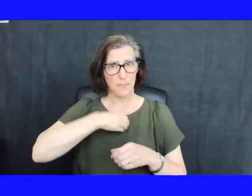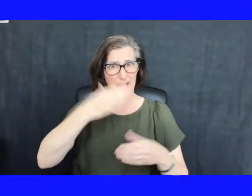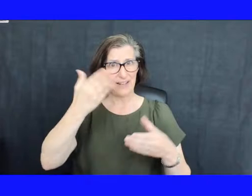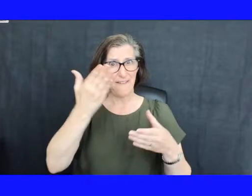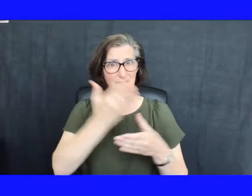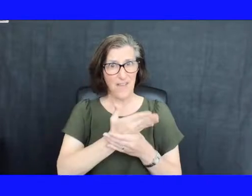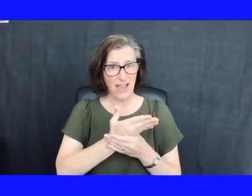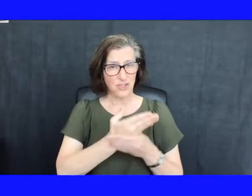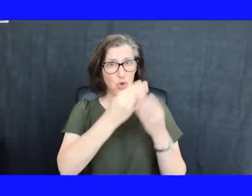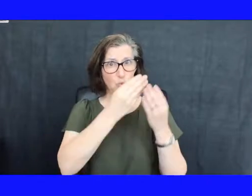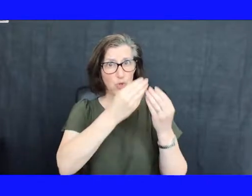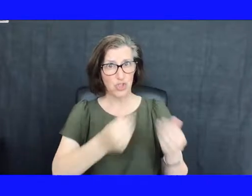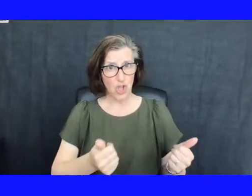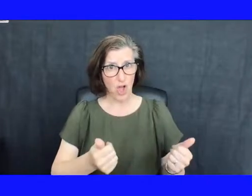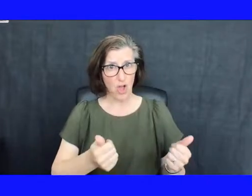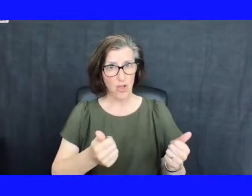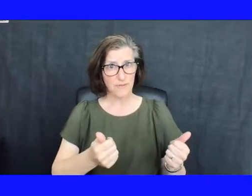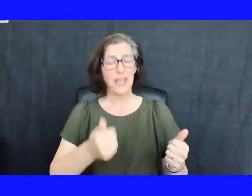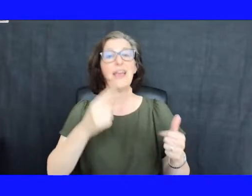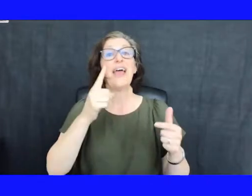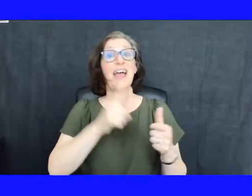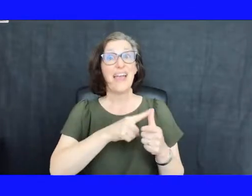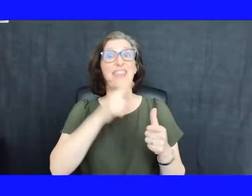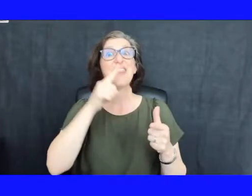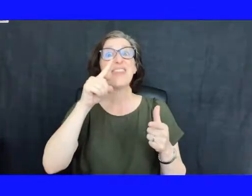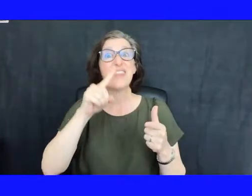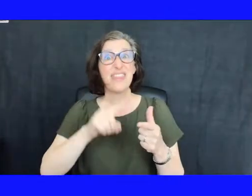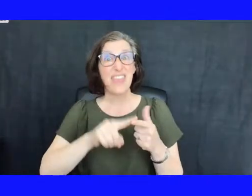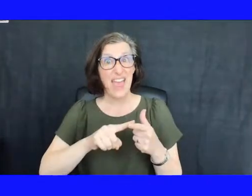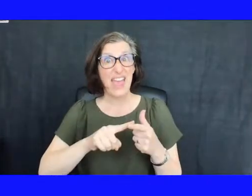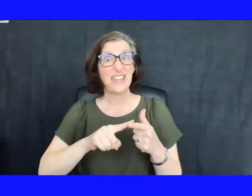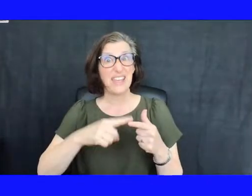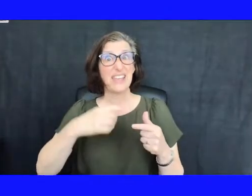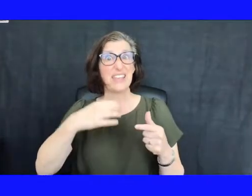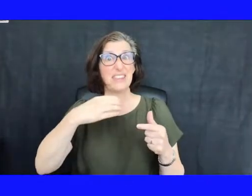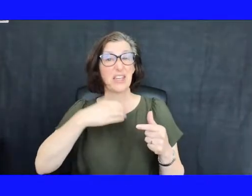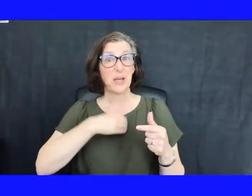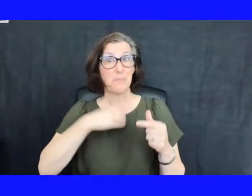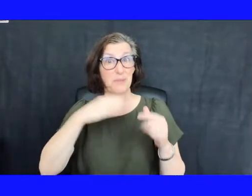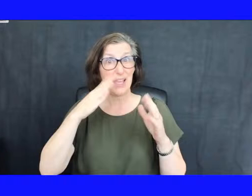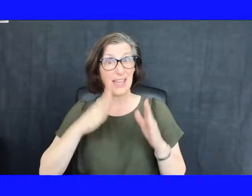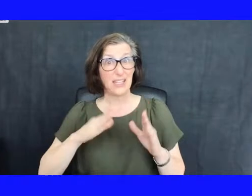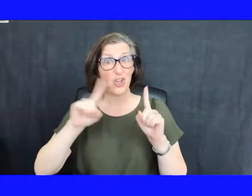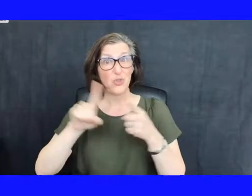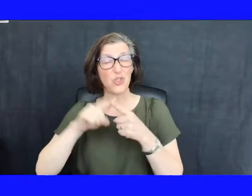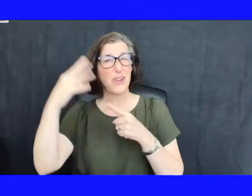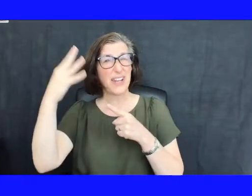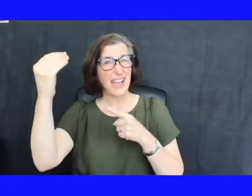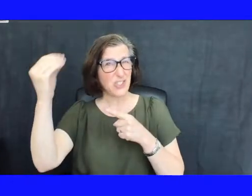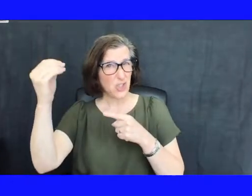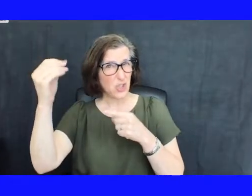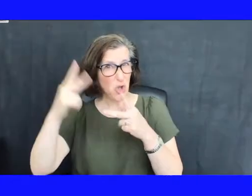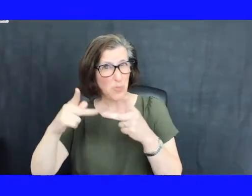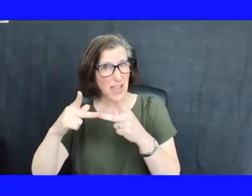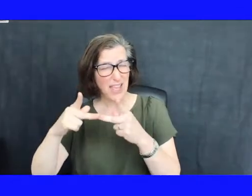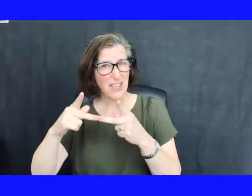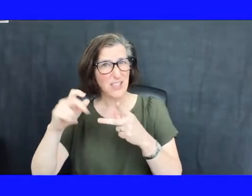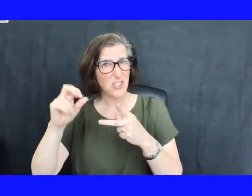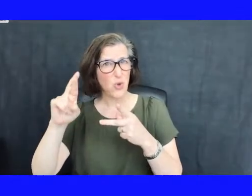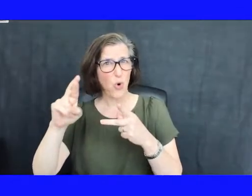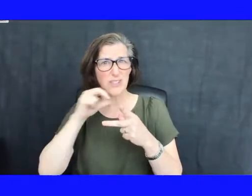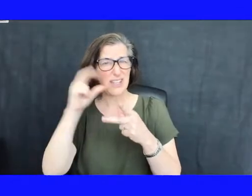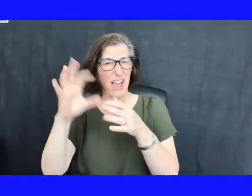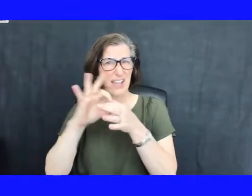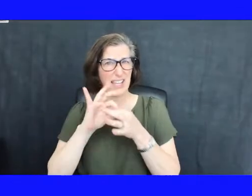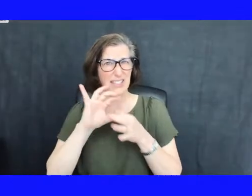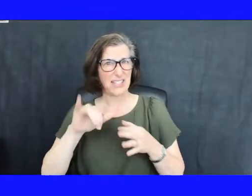of the investigation, or you have any additional concerns, you may file externally, and then the office will respond to